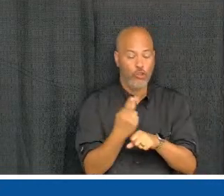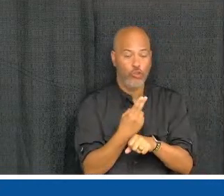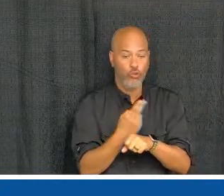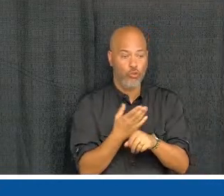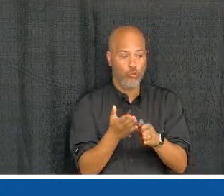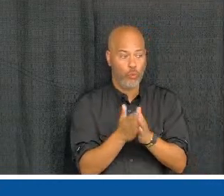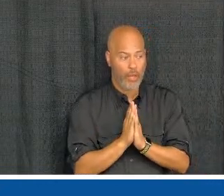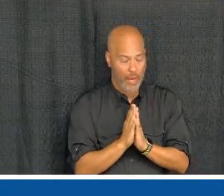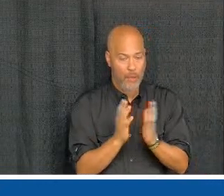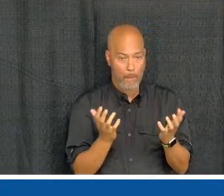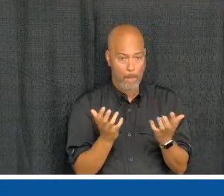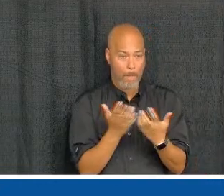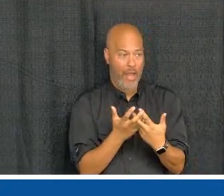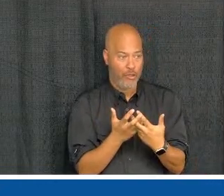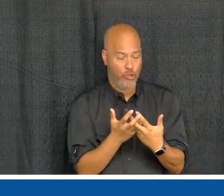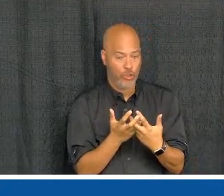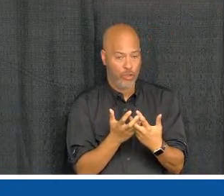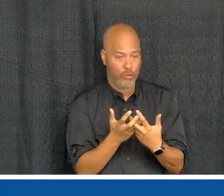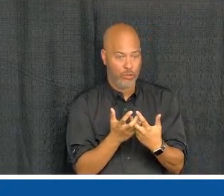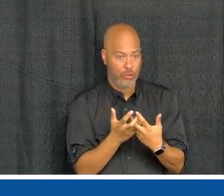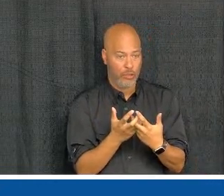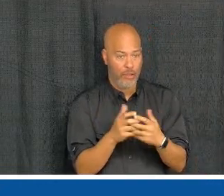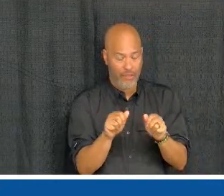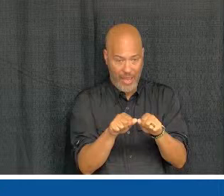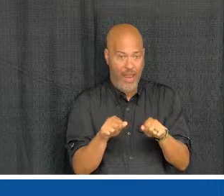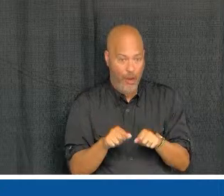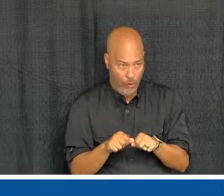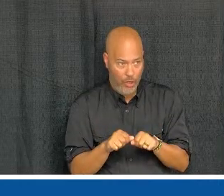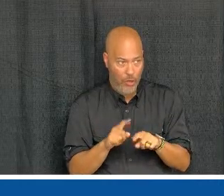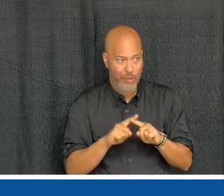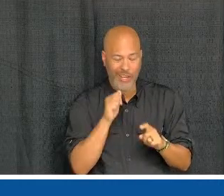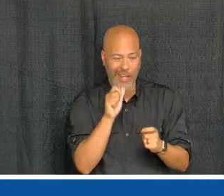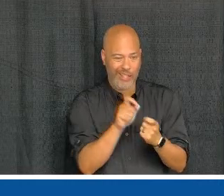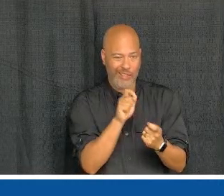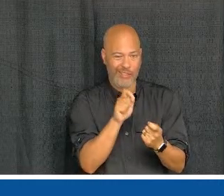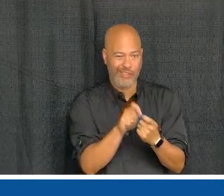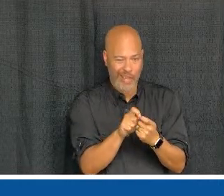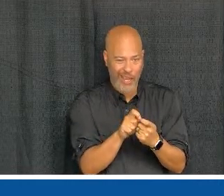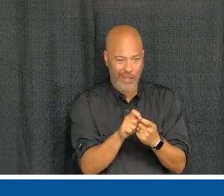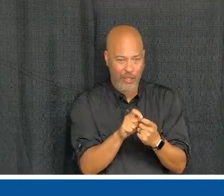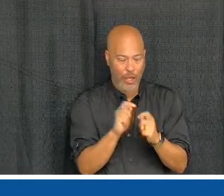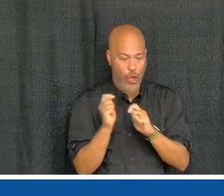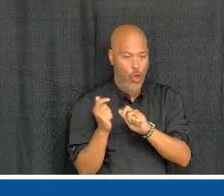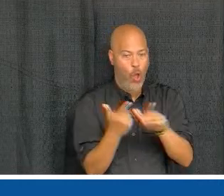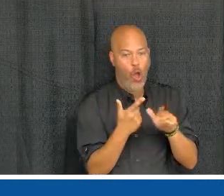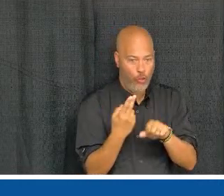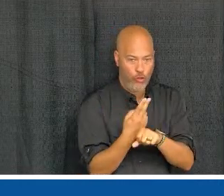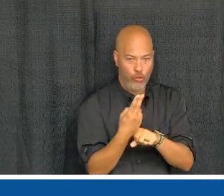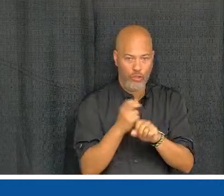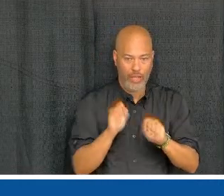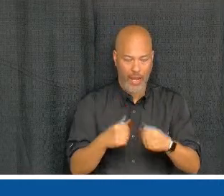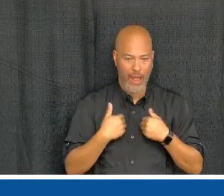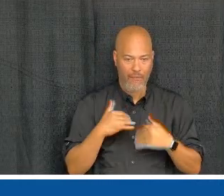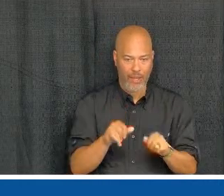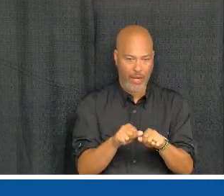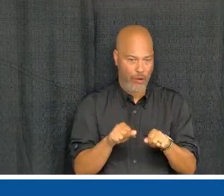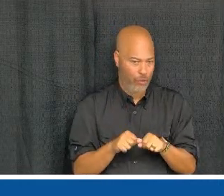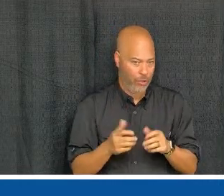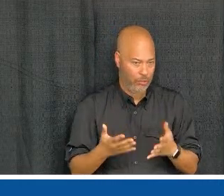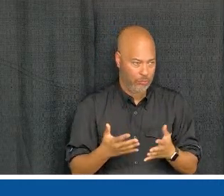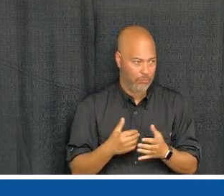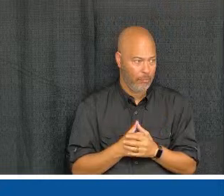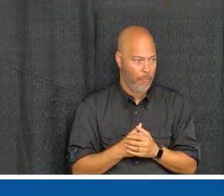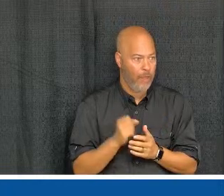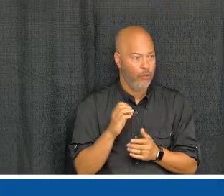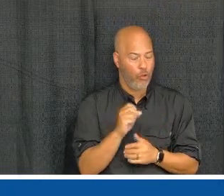requested matches the area, but doesn't exactly match all the uses that you can have in that area.